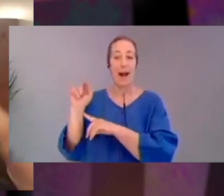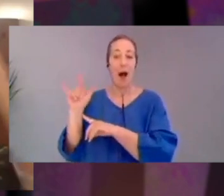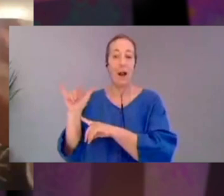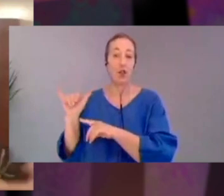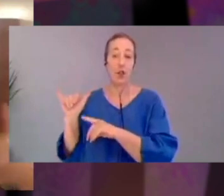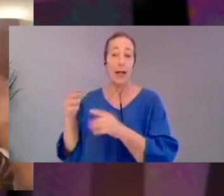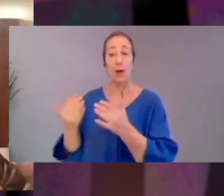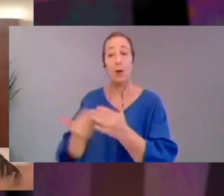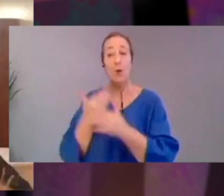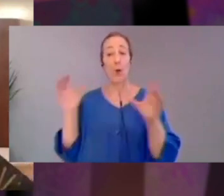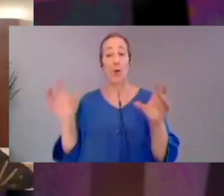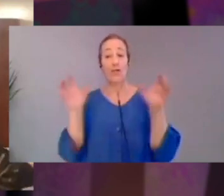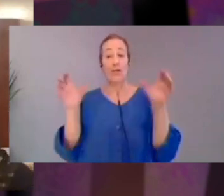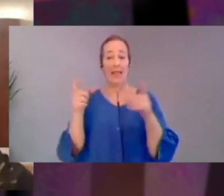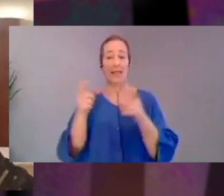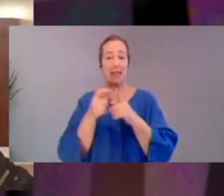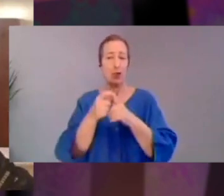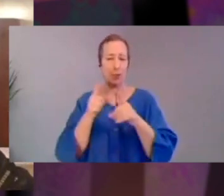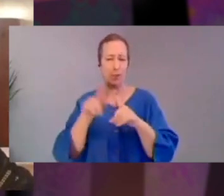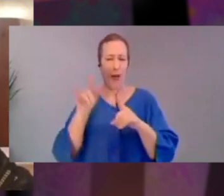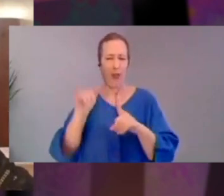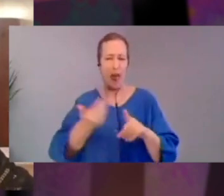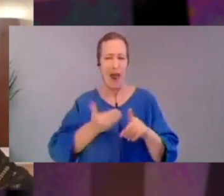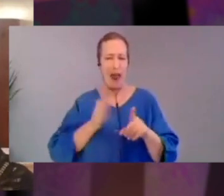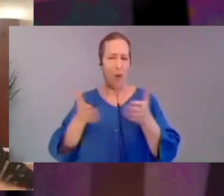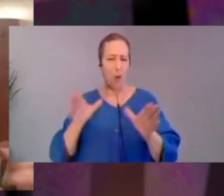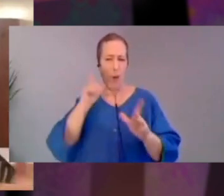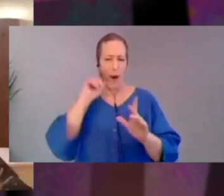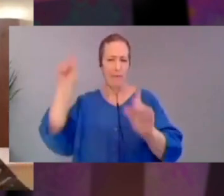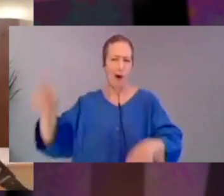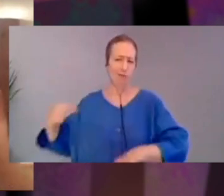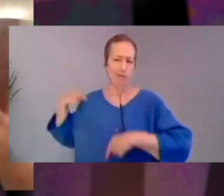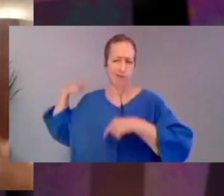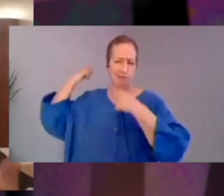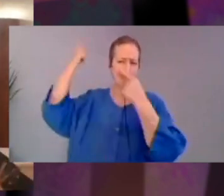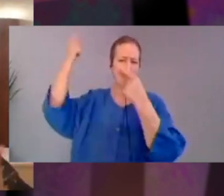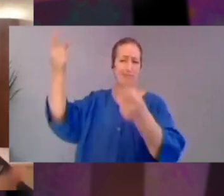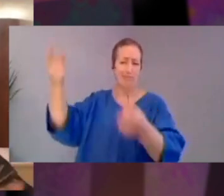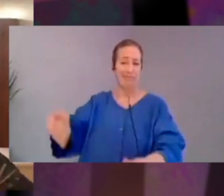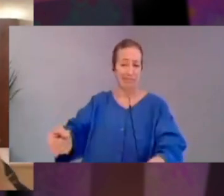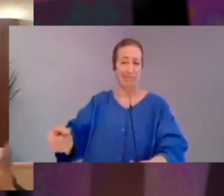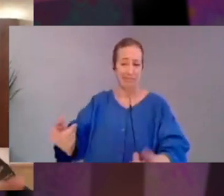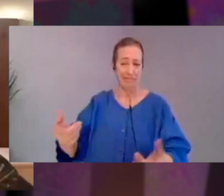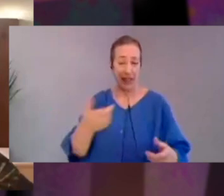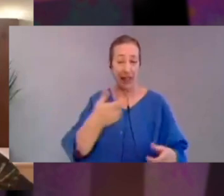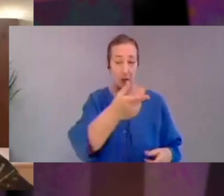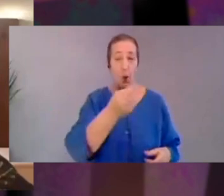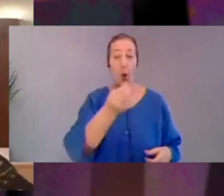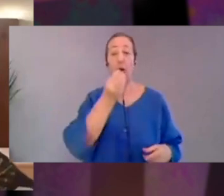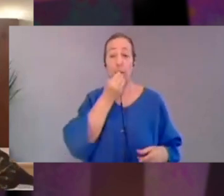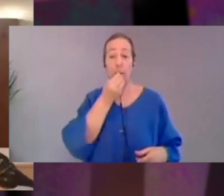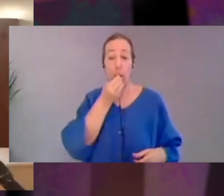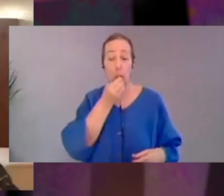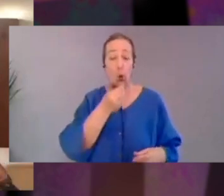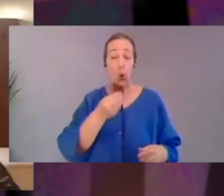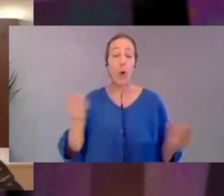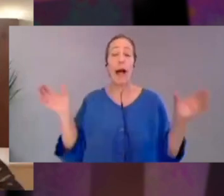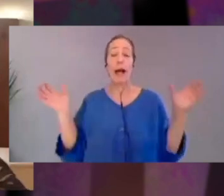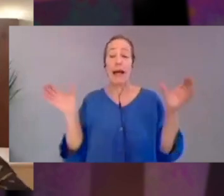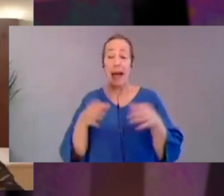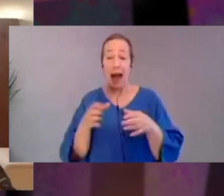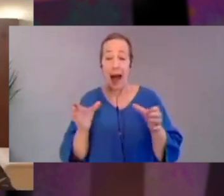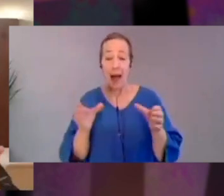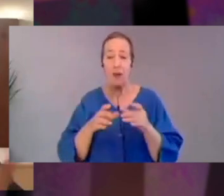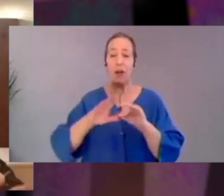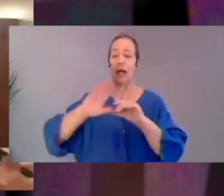now been surfacing in these ways. So there's, you know, food and gathering and sharing and communal